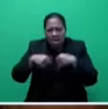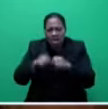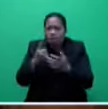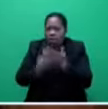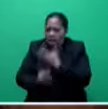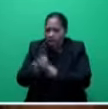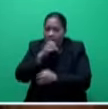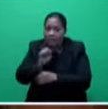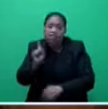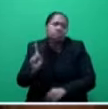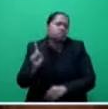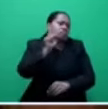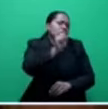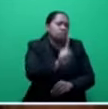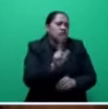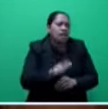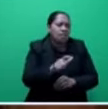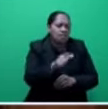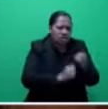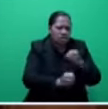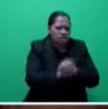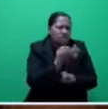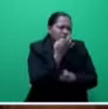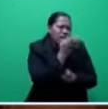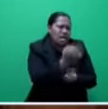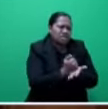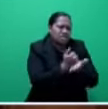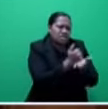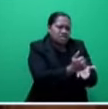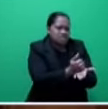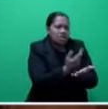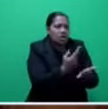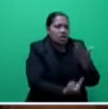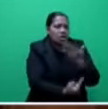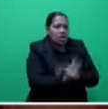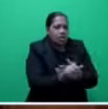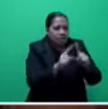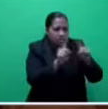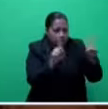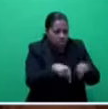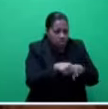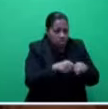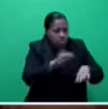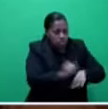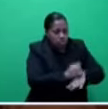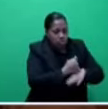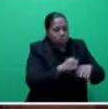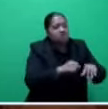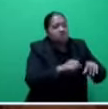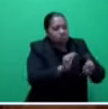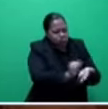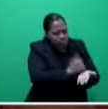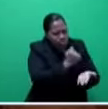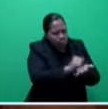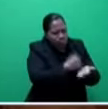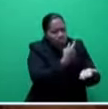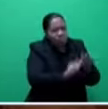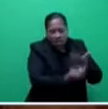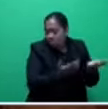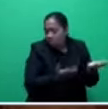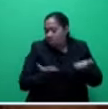office pleading for assistance as he was financially challenged, and these worksheets were printed and hand-delivered to Josefa for his